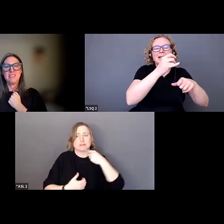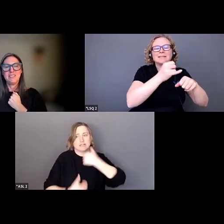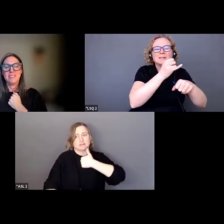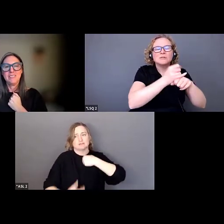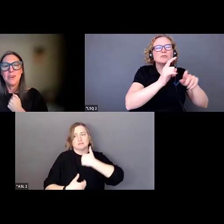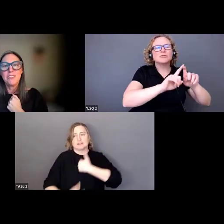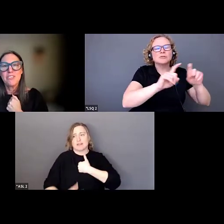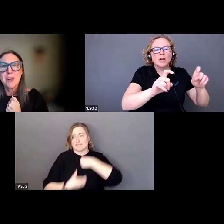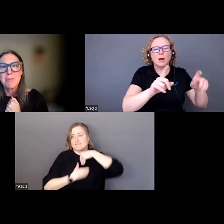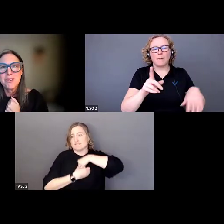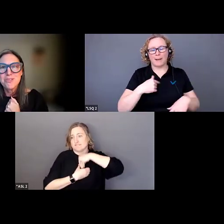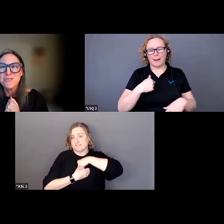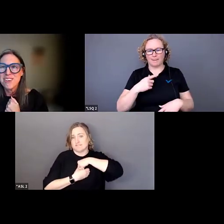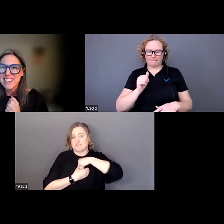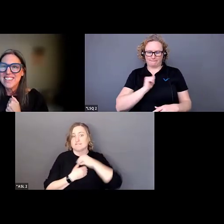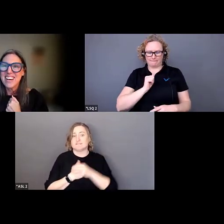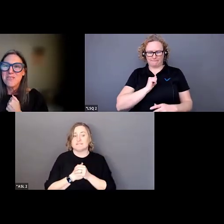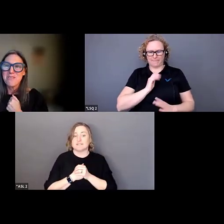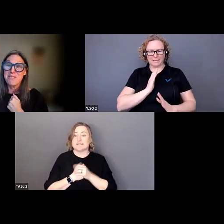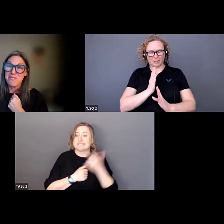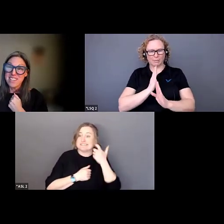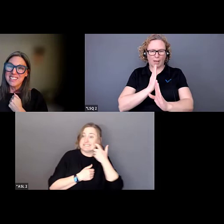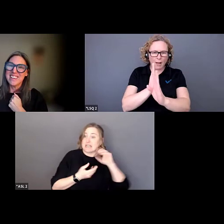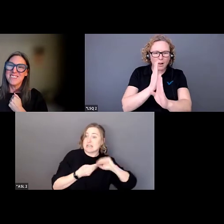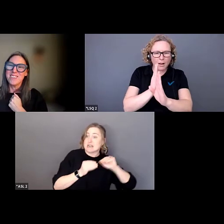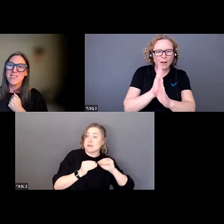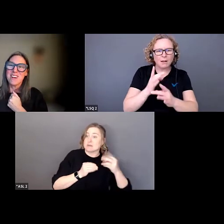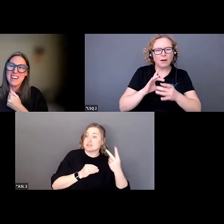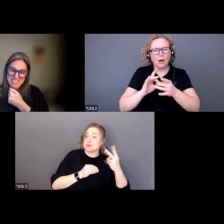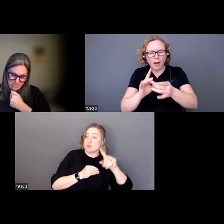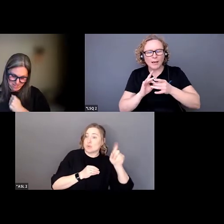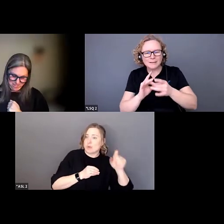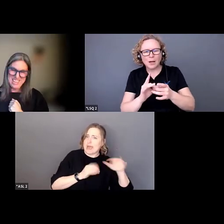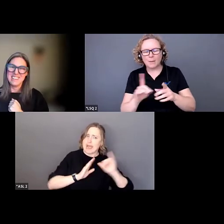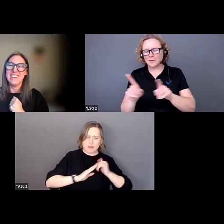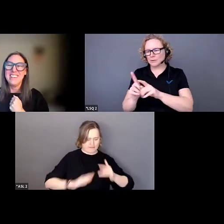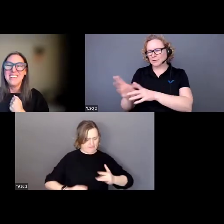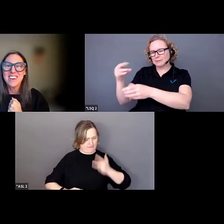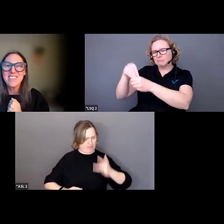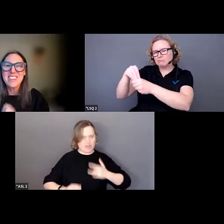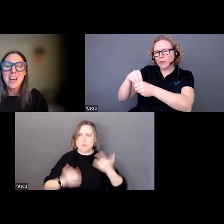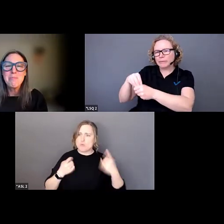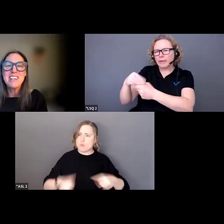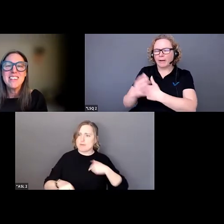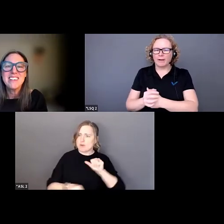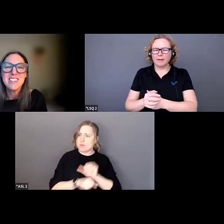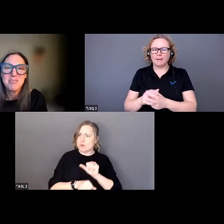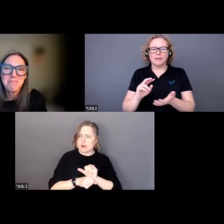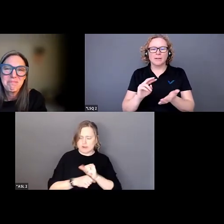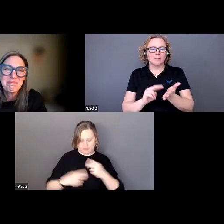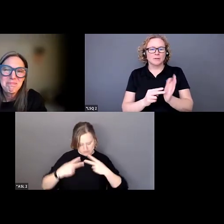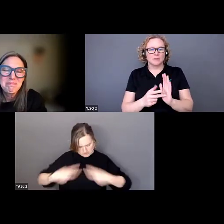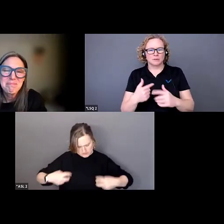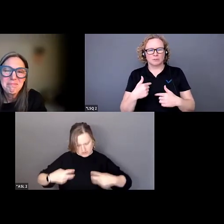internal. Question number 2, right? How does it feel as I do this work? I need to tune in, learn what's happening